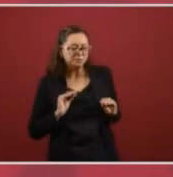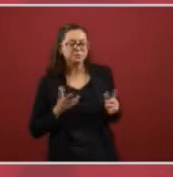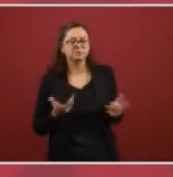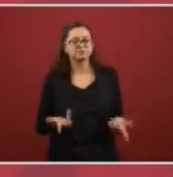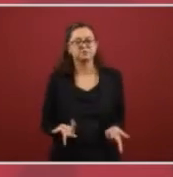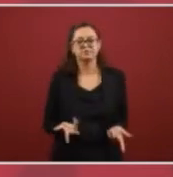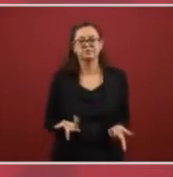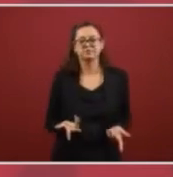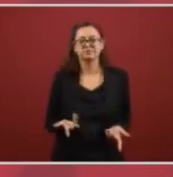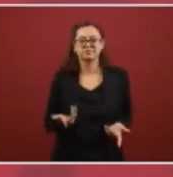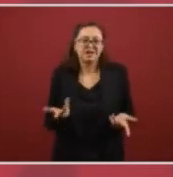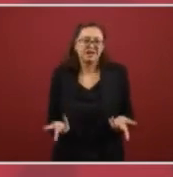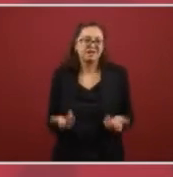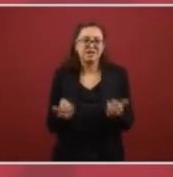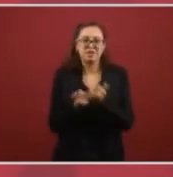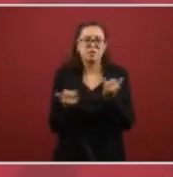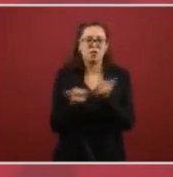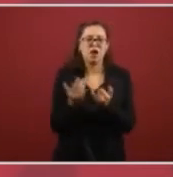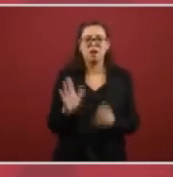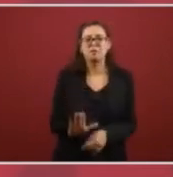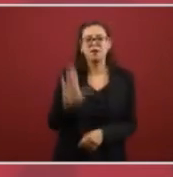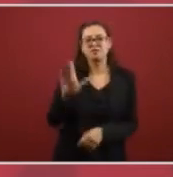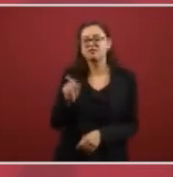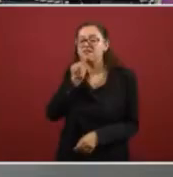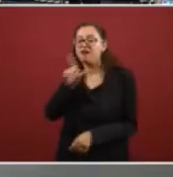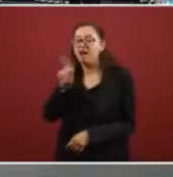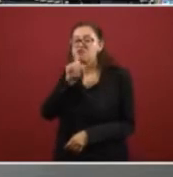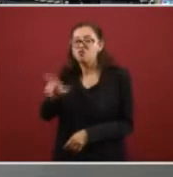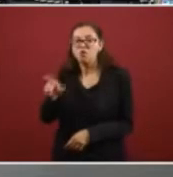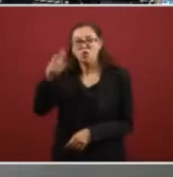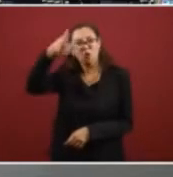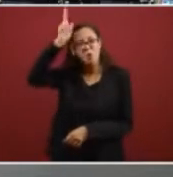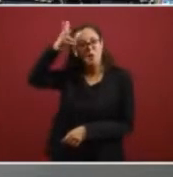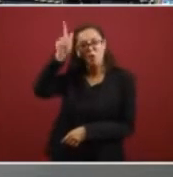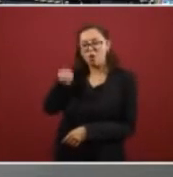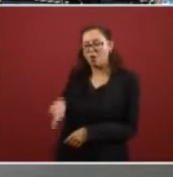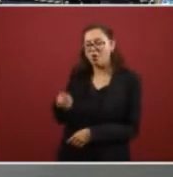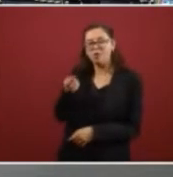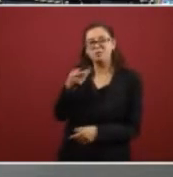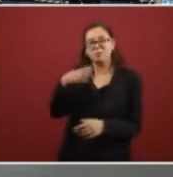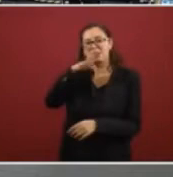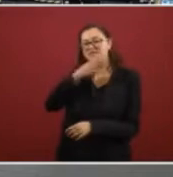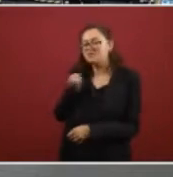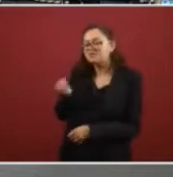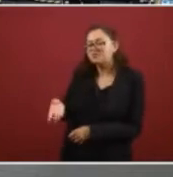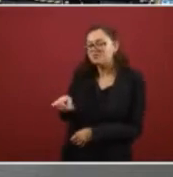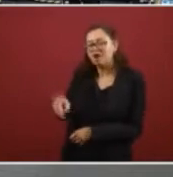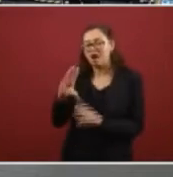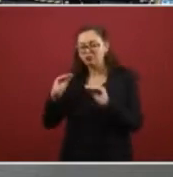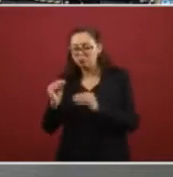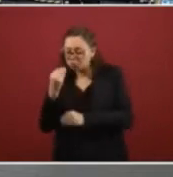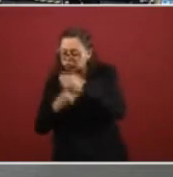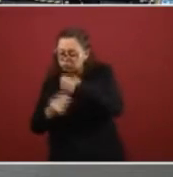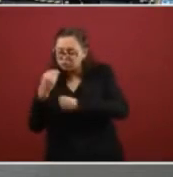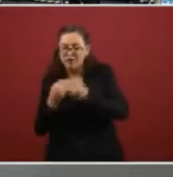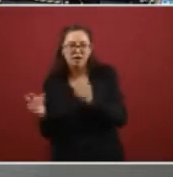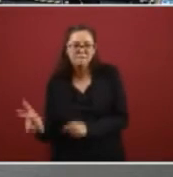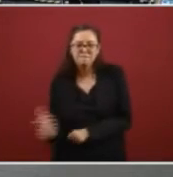other words, the money. And then the rooster would no longer crow. So if there was an opposer,